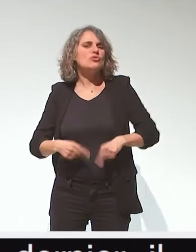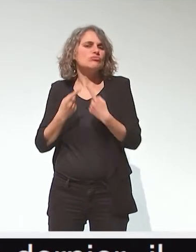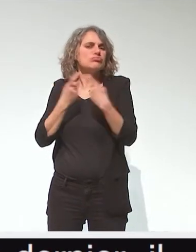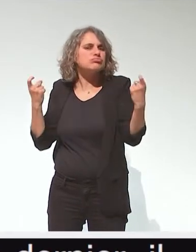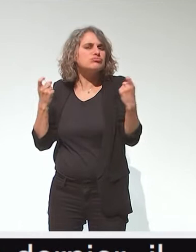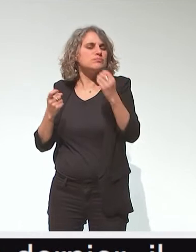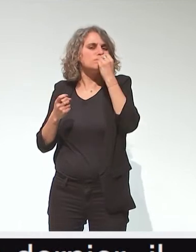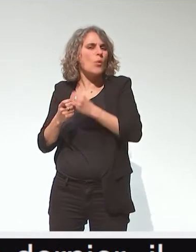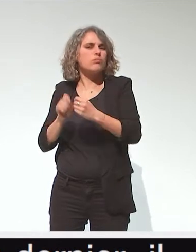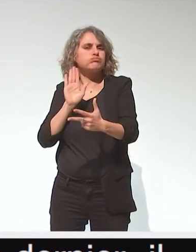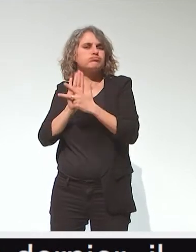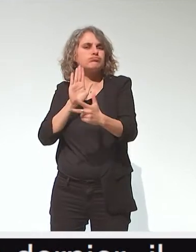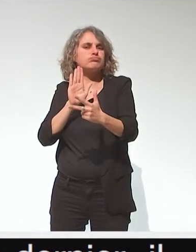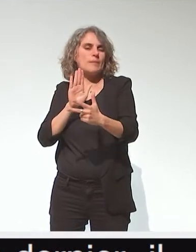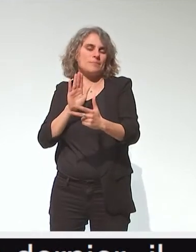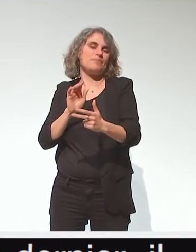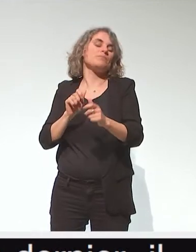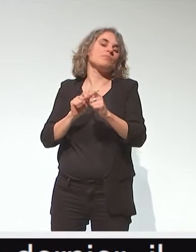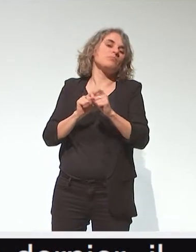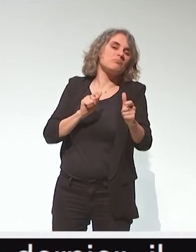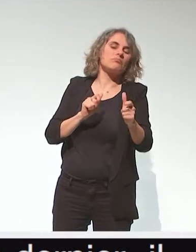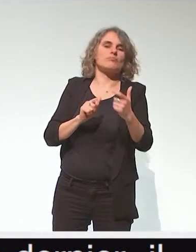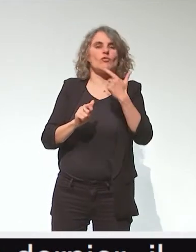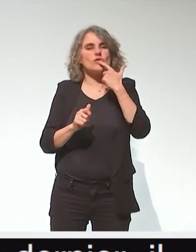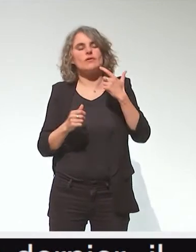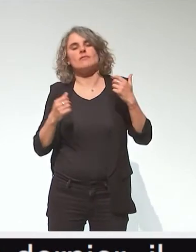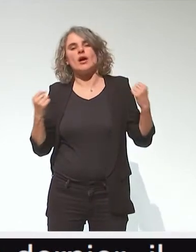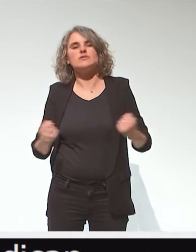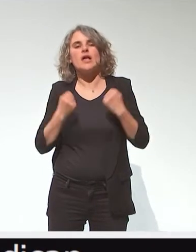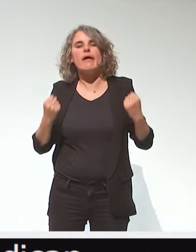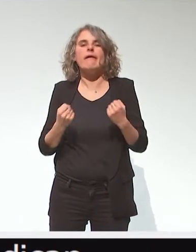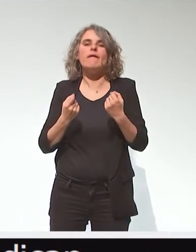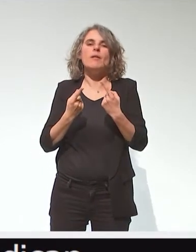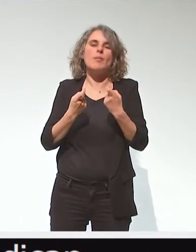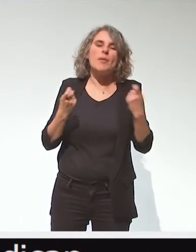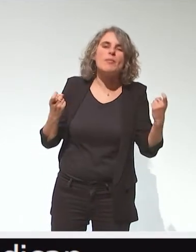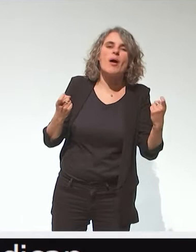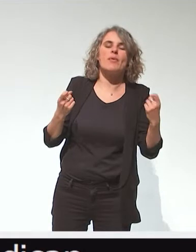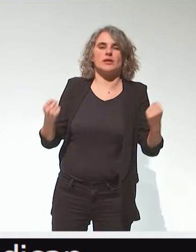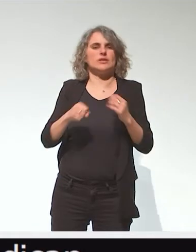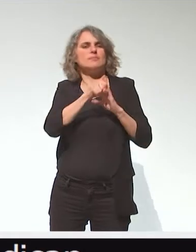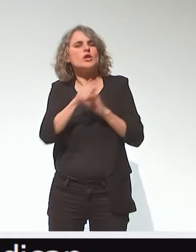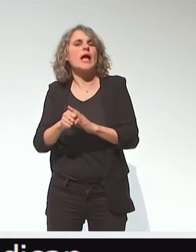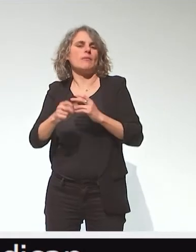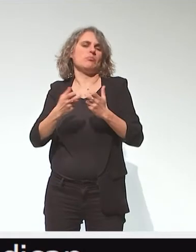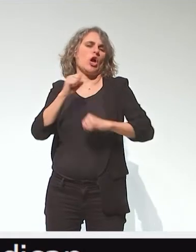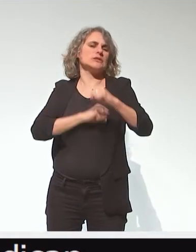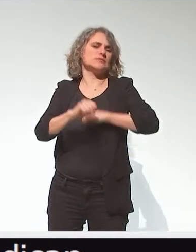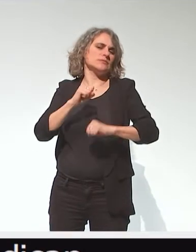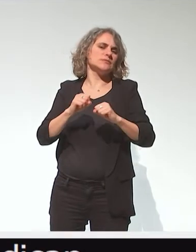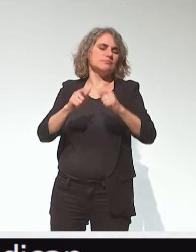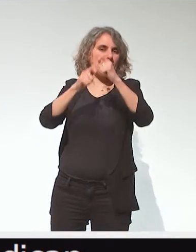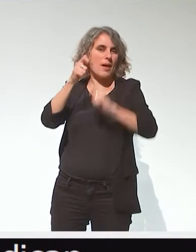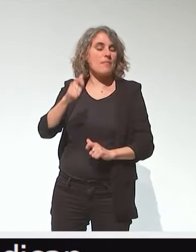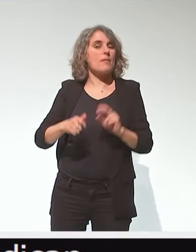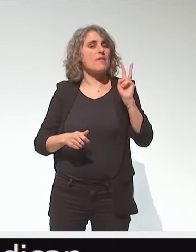different activities and priority fields. But as you might know, the devil is always in the details.